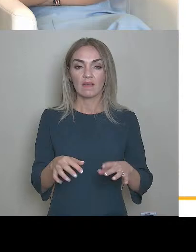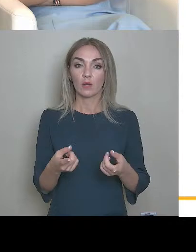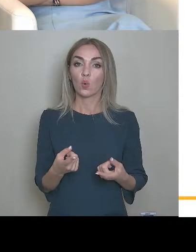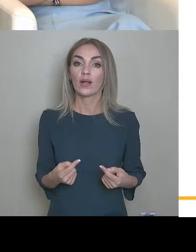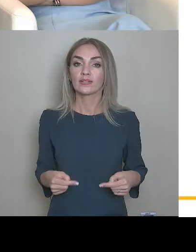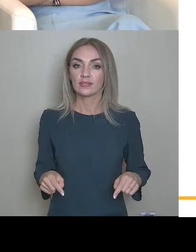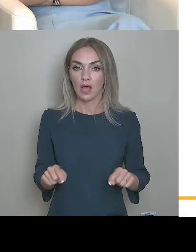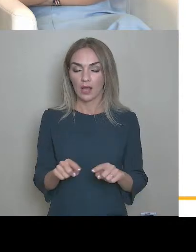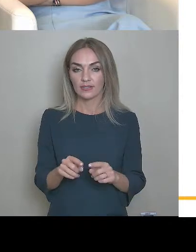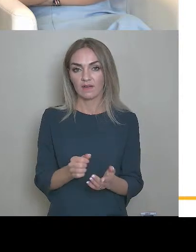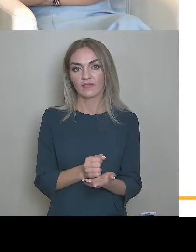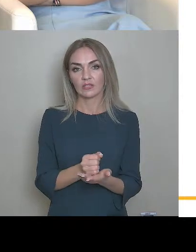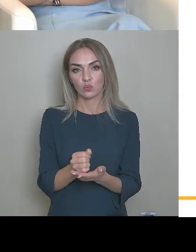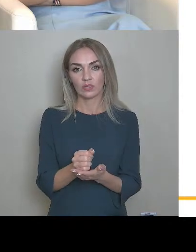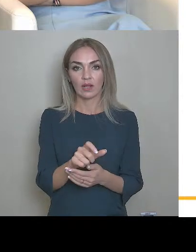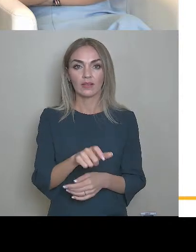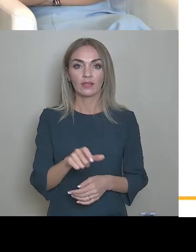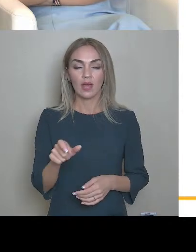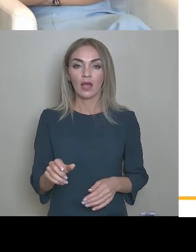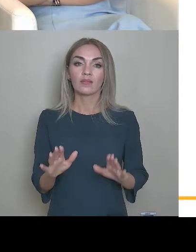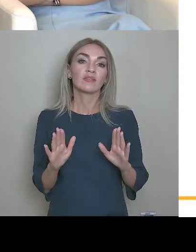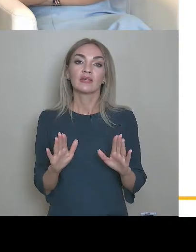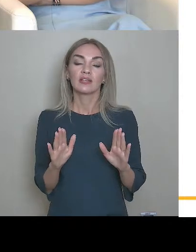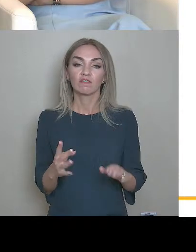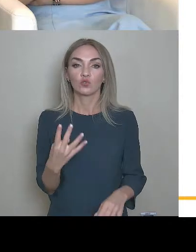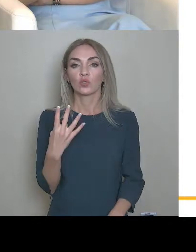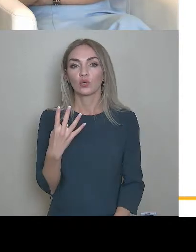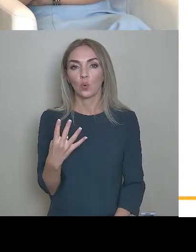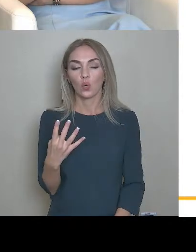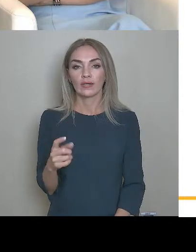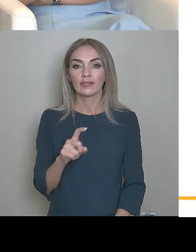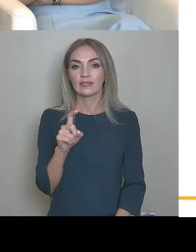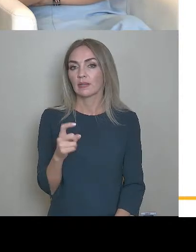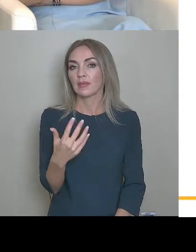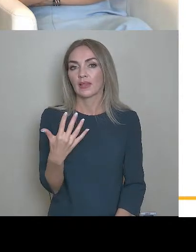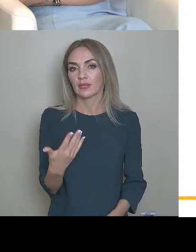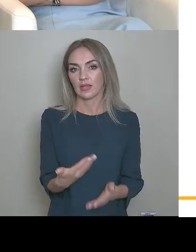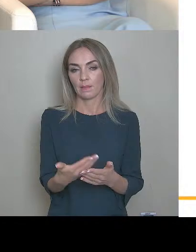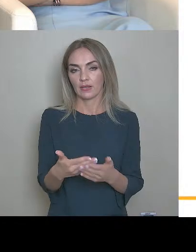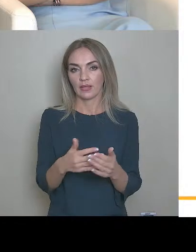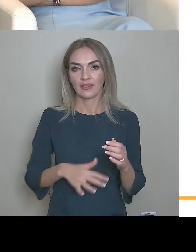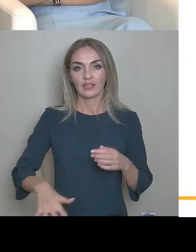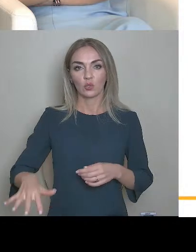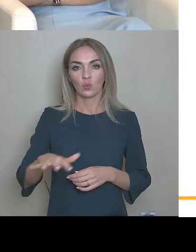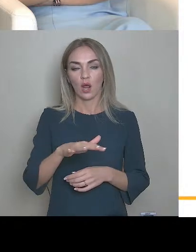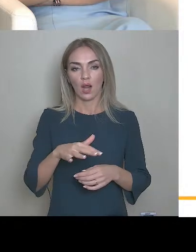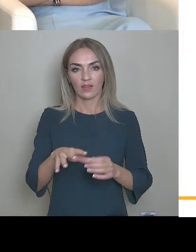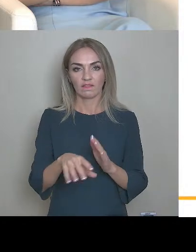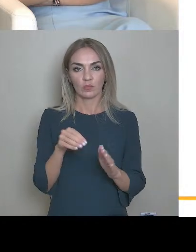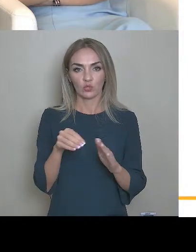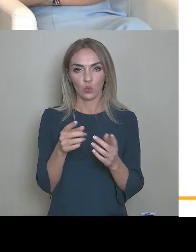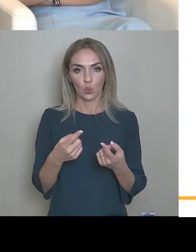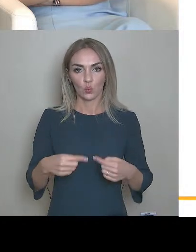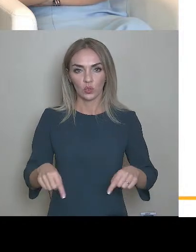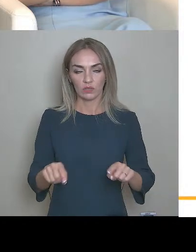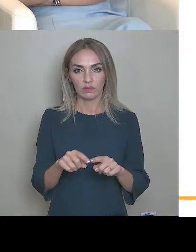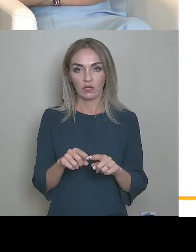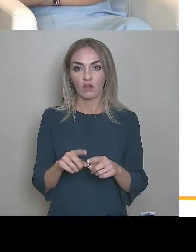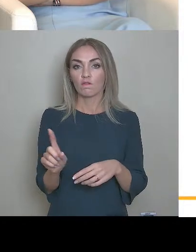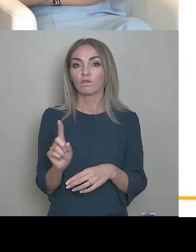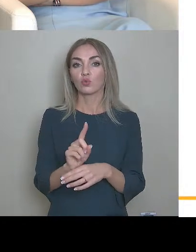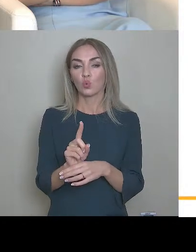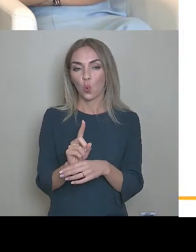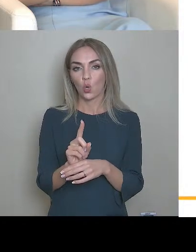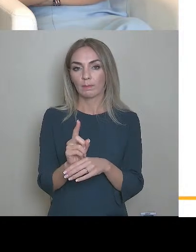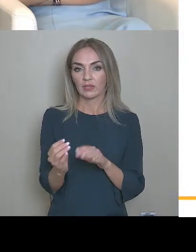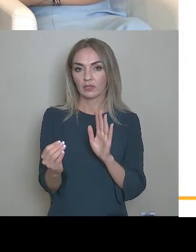for the local organization to nominate the candidates only in 4 out of 5 territorial